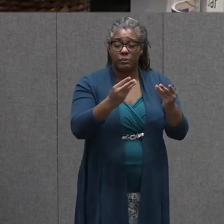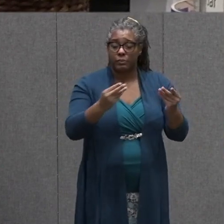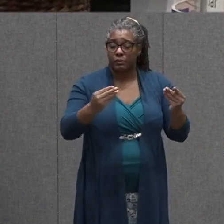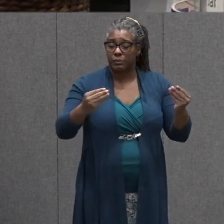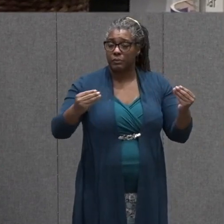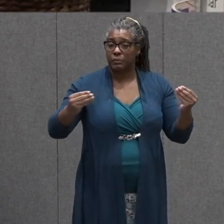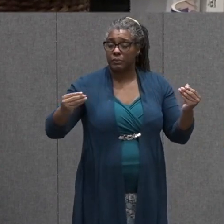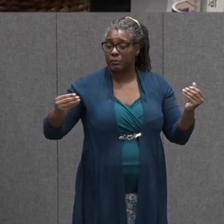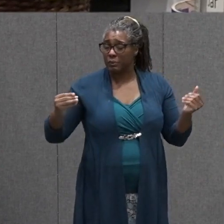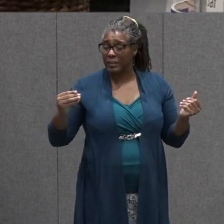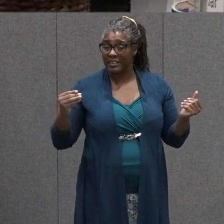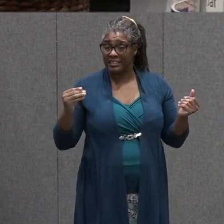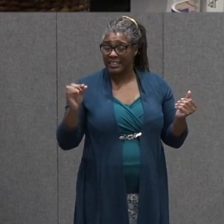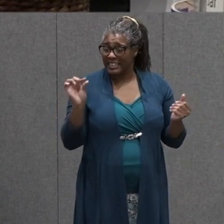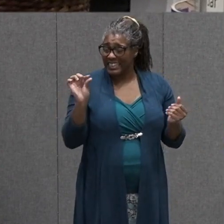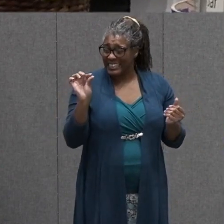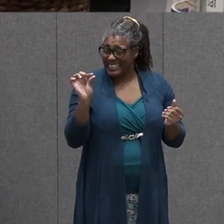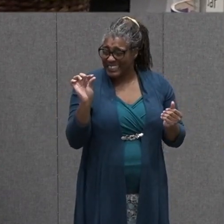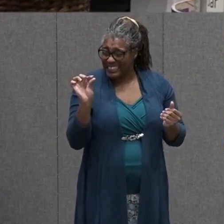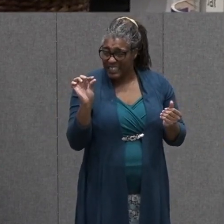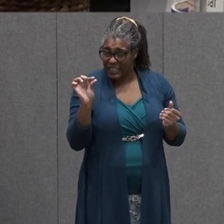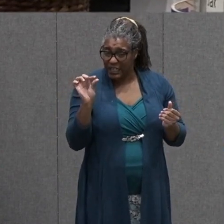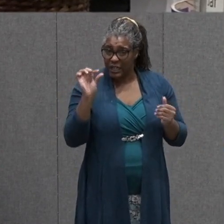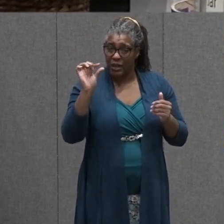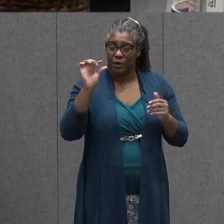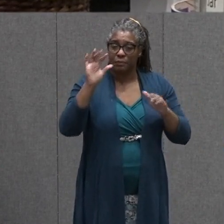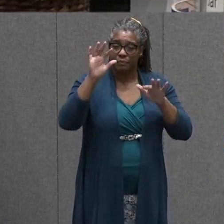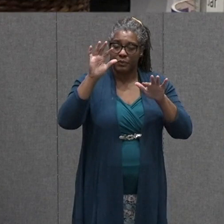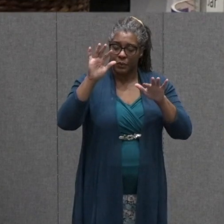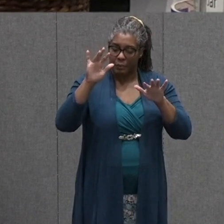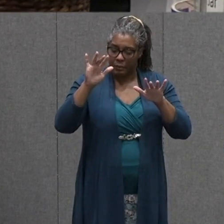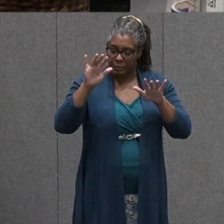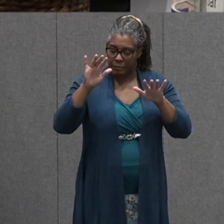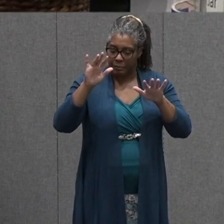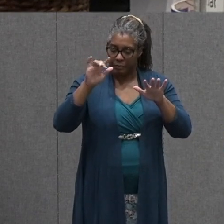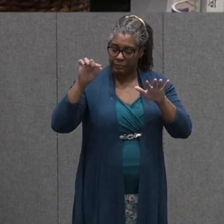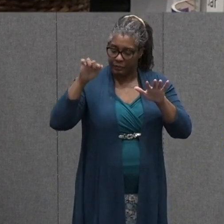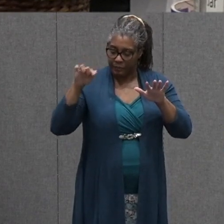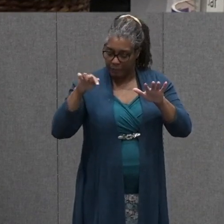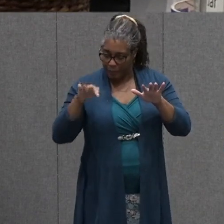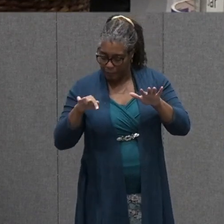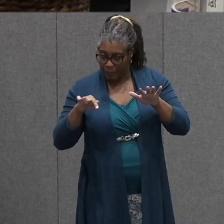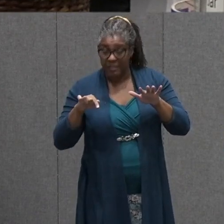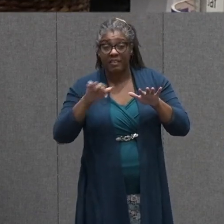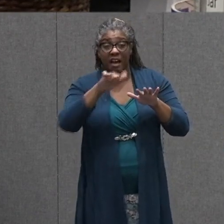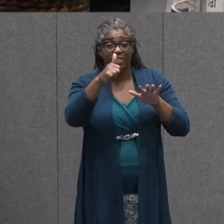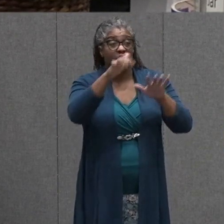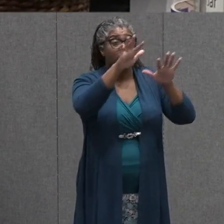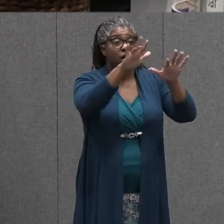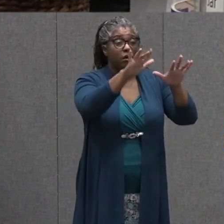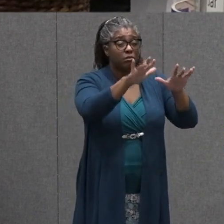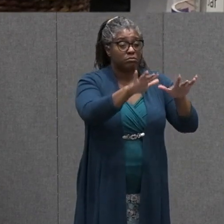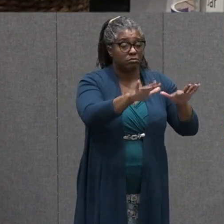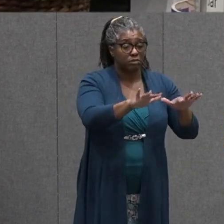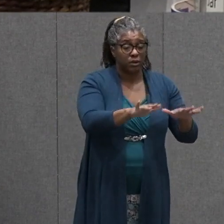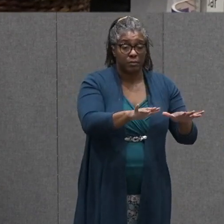doesn't necessarily mean that you know what they mean. What is the definition of that word? I can read it, but what does it